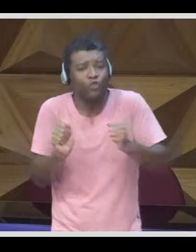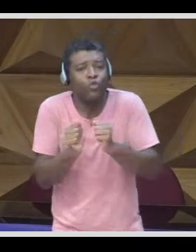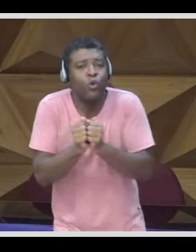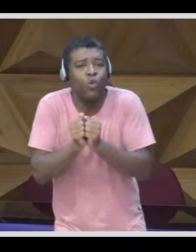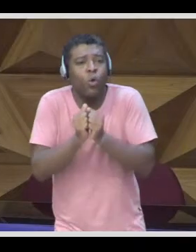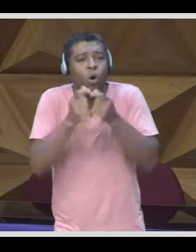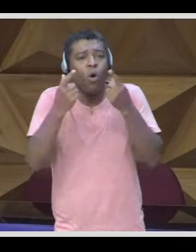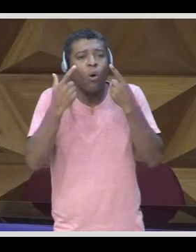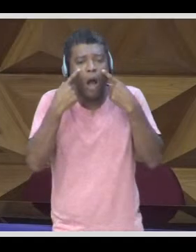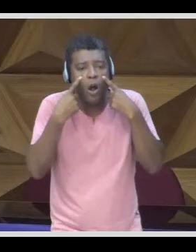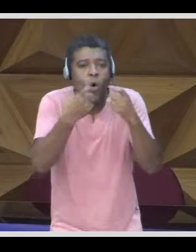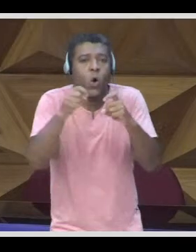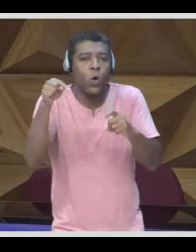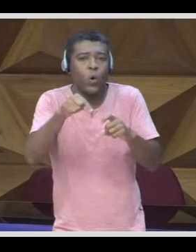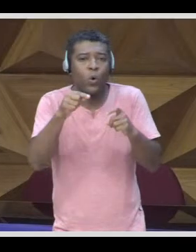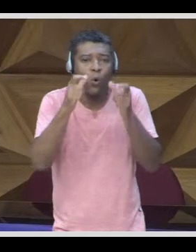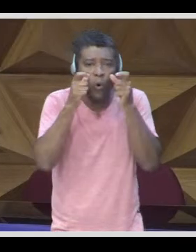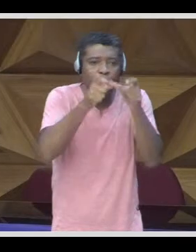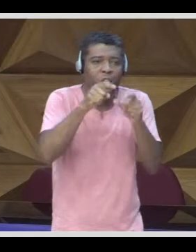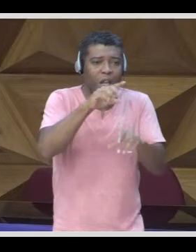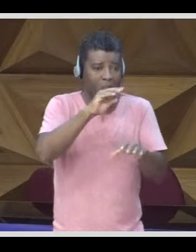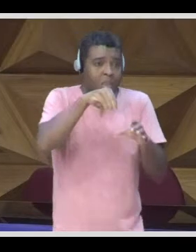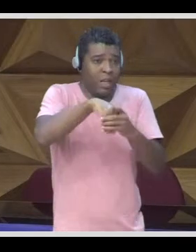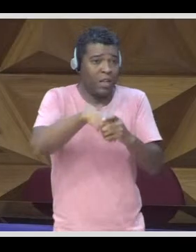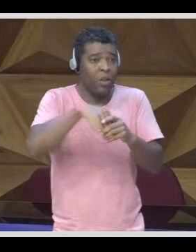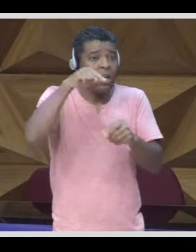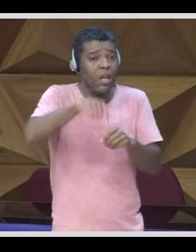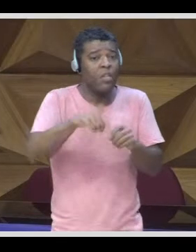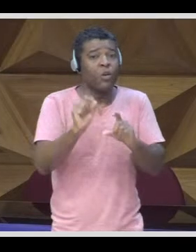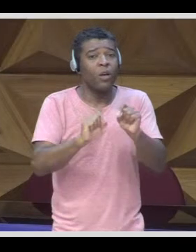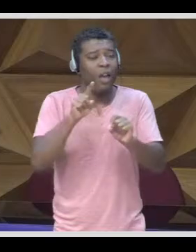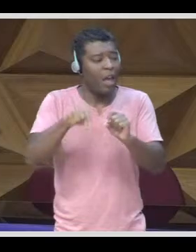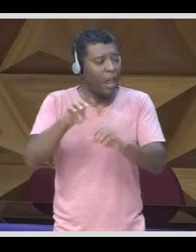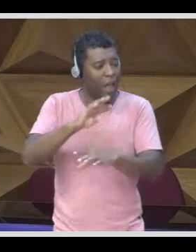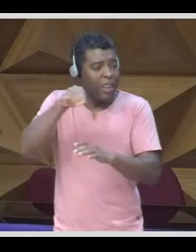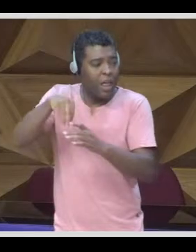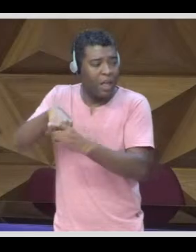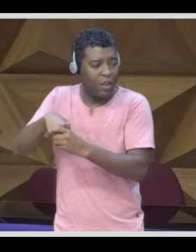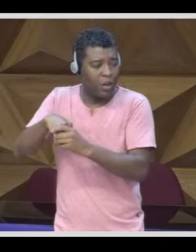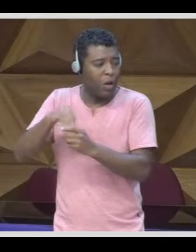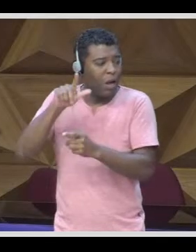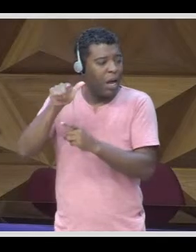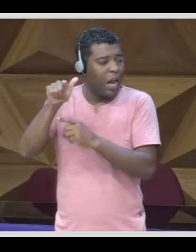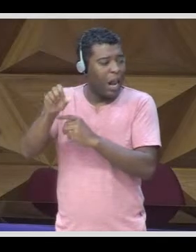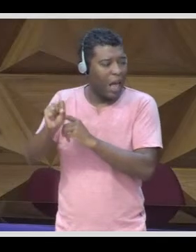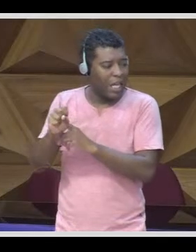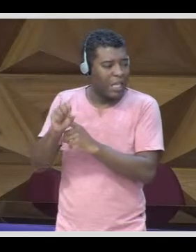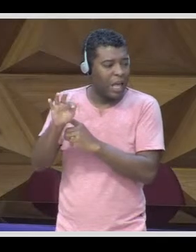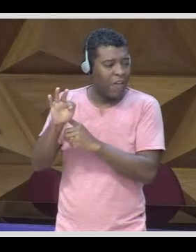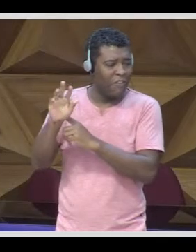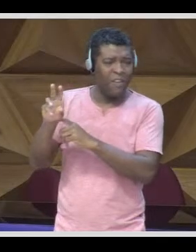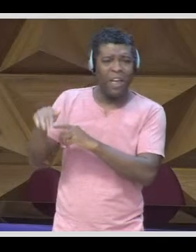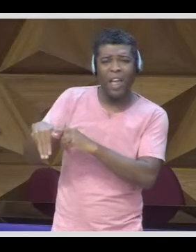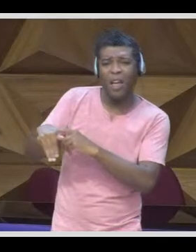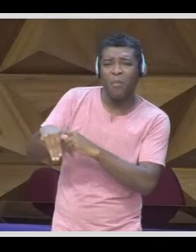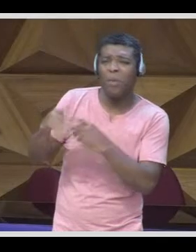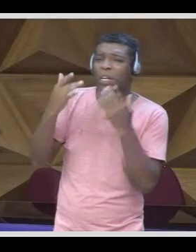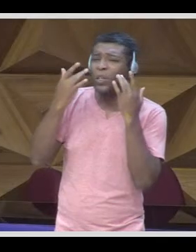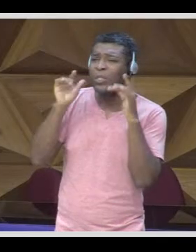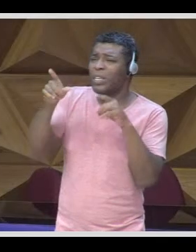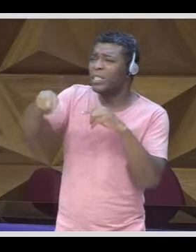in the context of Last.fm. Last.fm was very big in the past, but it was a platform where you could listen to